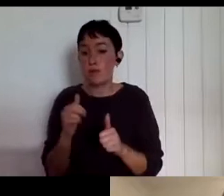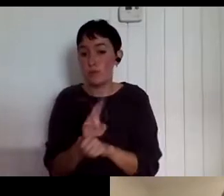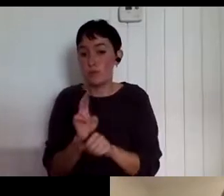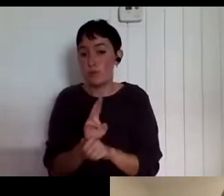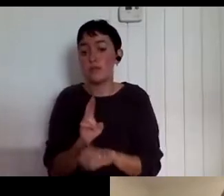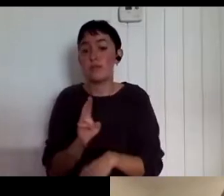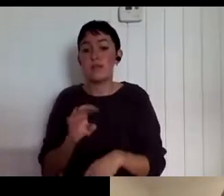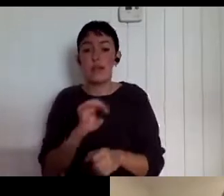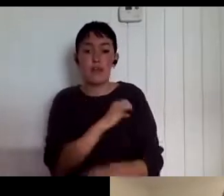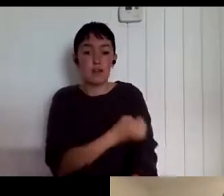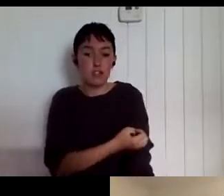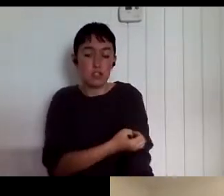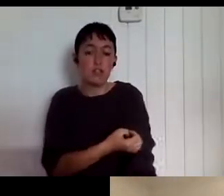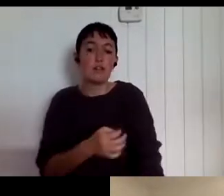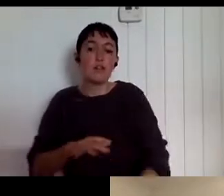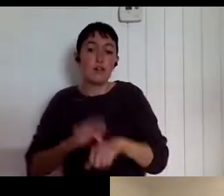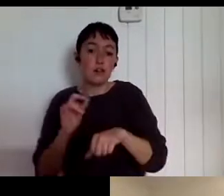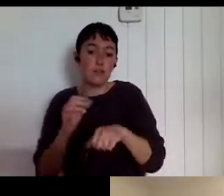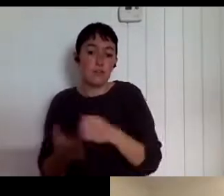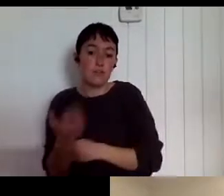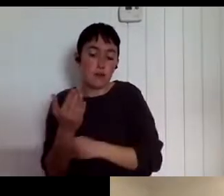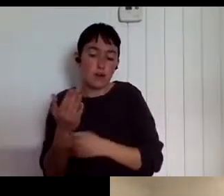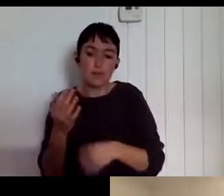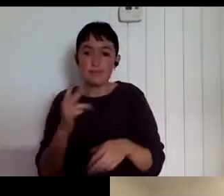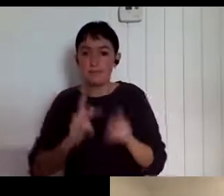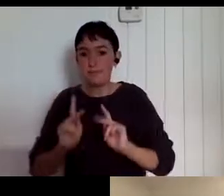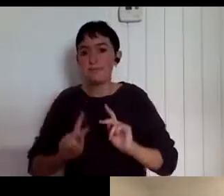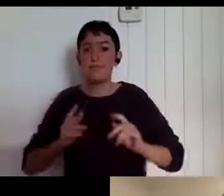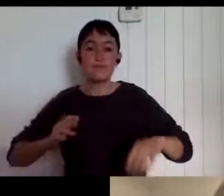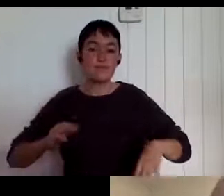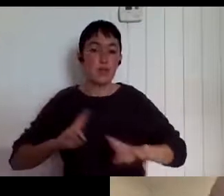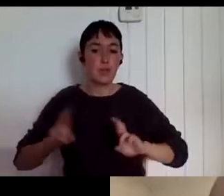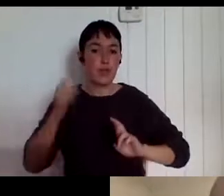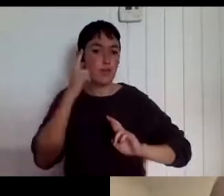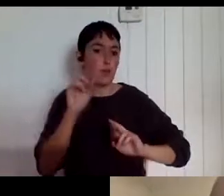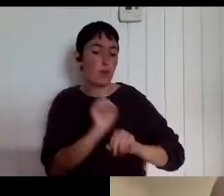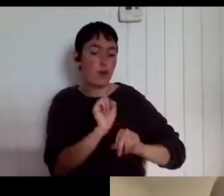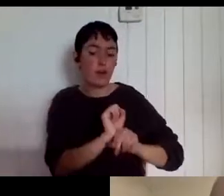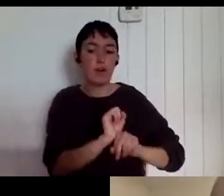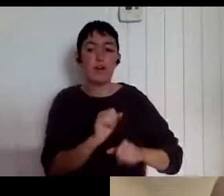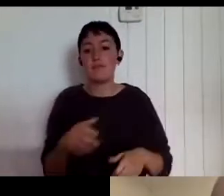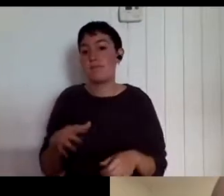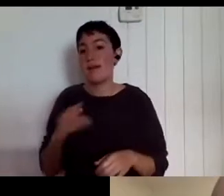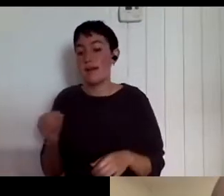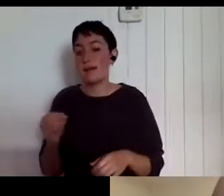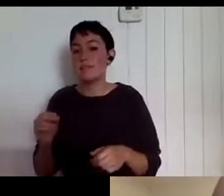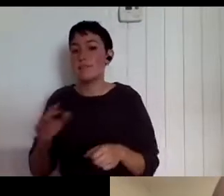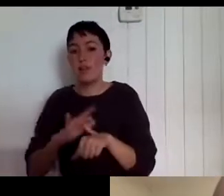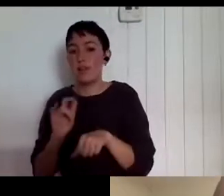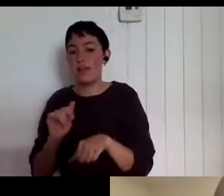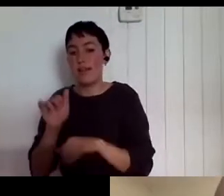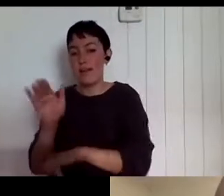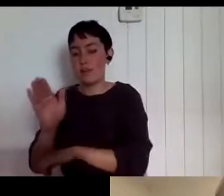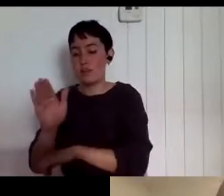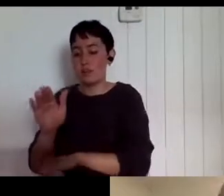mornings when people are getting ready for work and early afternoons, right? And the reason for that is, as you can imagine, when you're home, you could use a